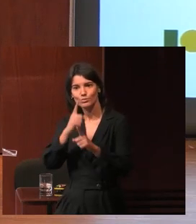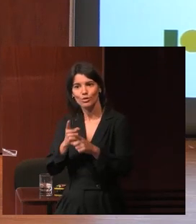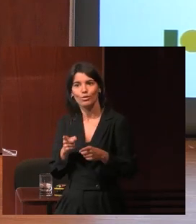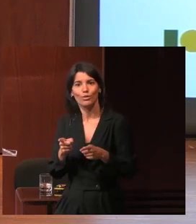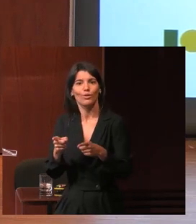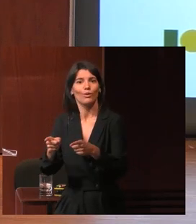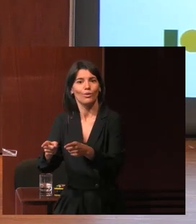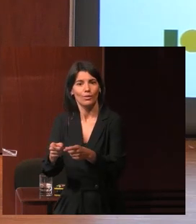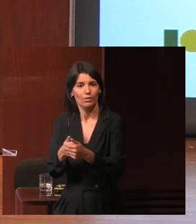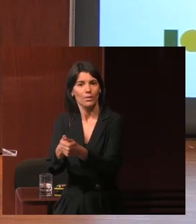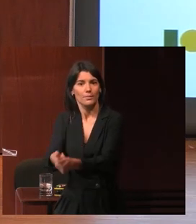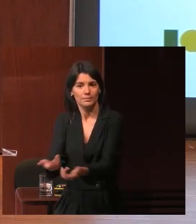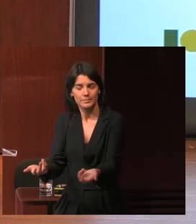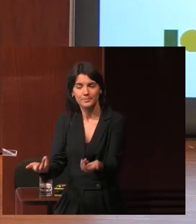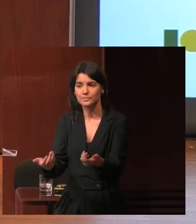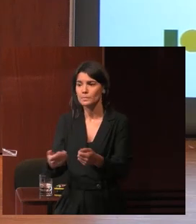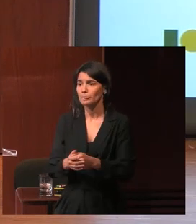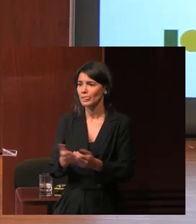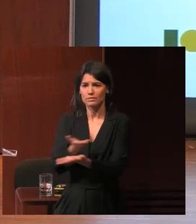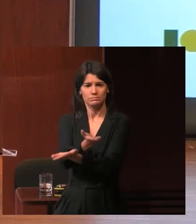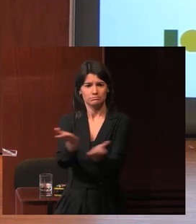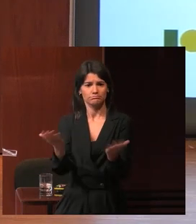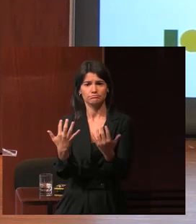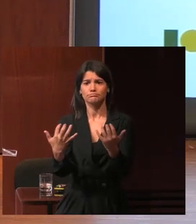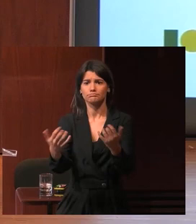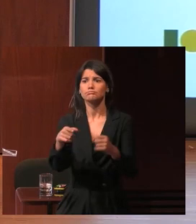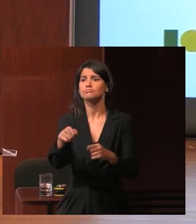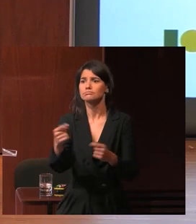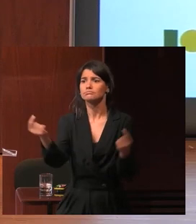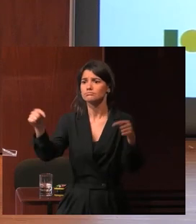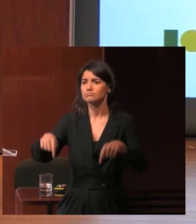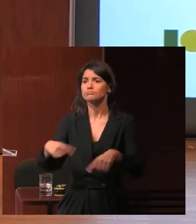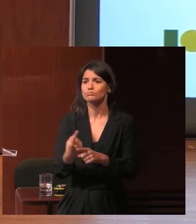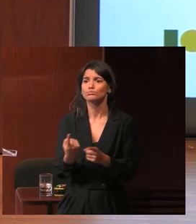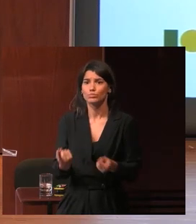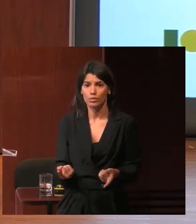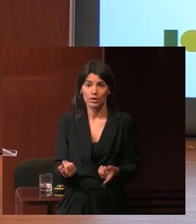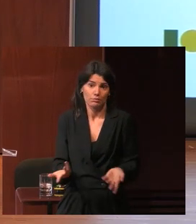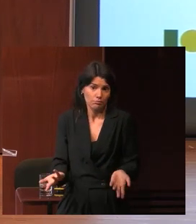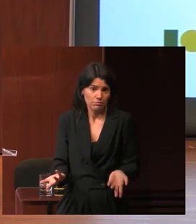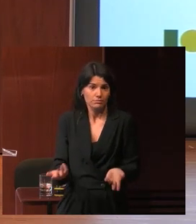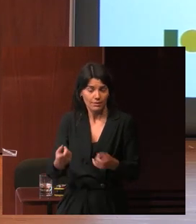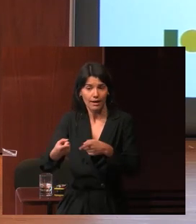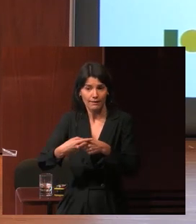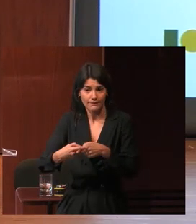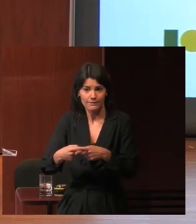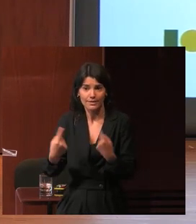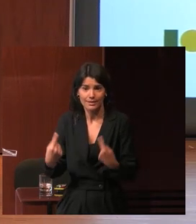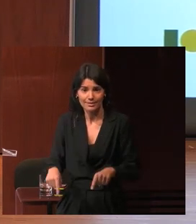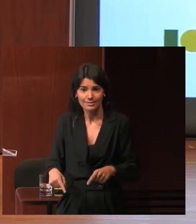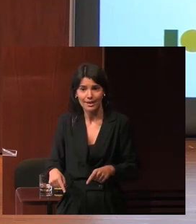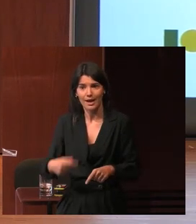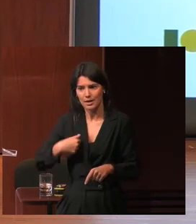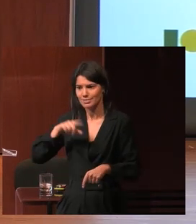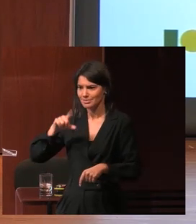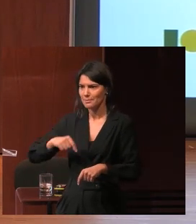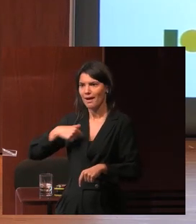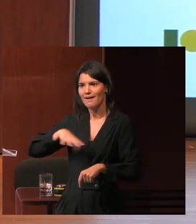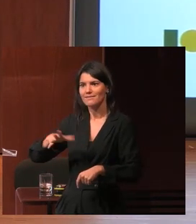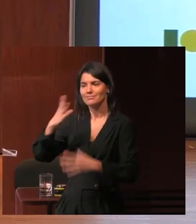here because you are, in a way, interested in being progressive because you are interested in